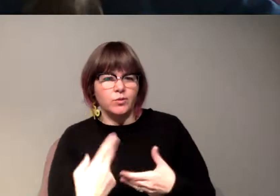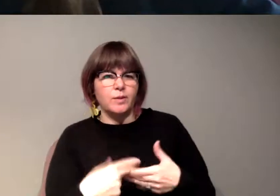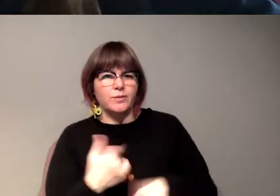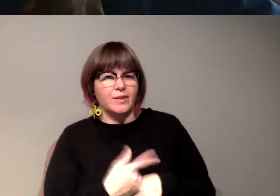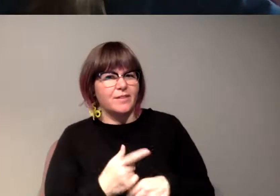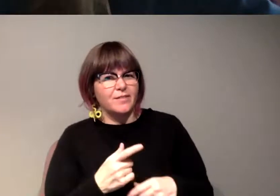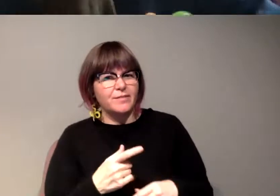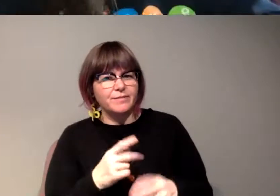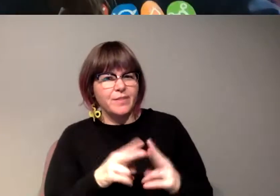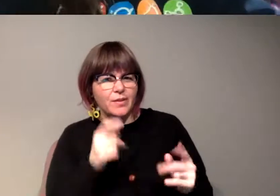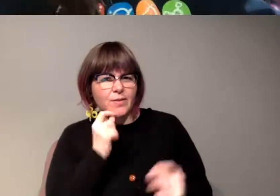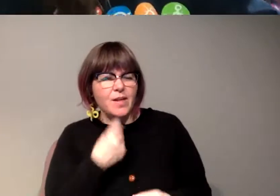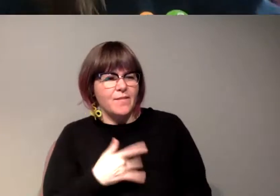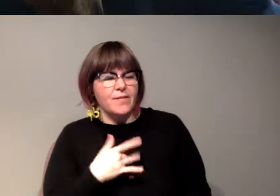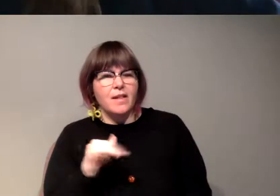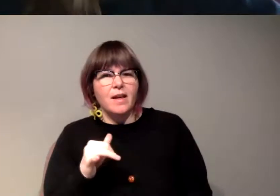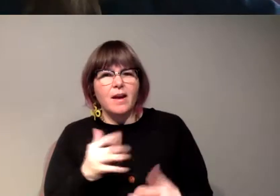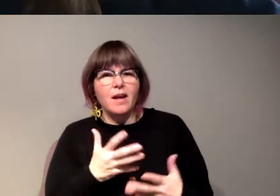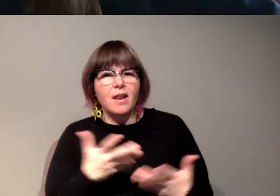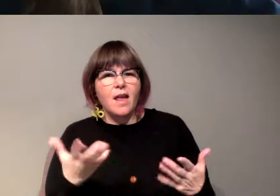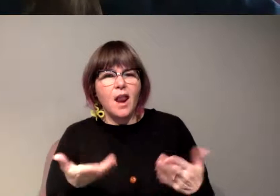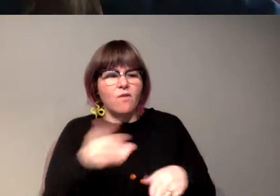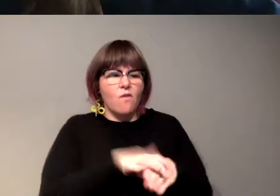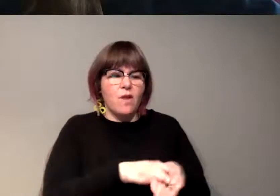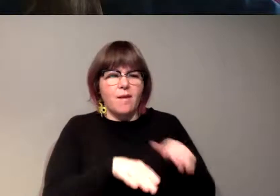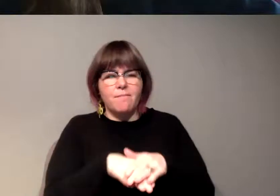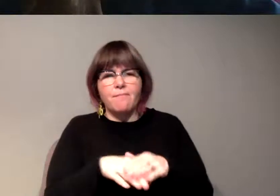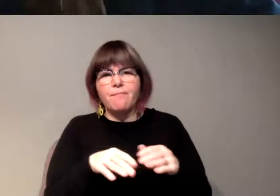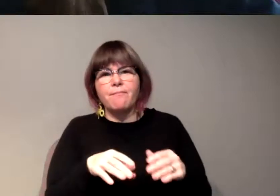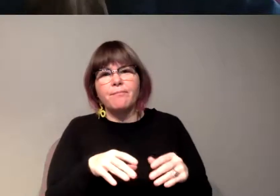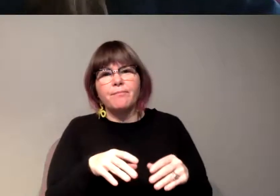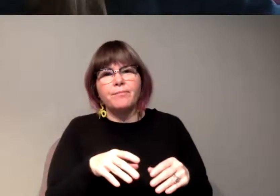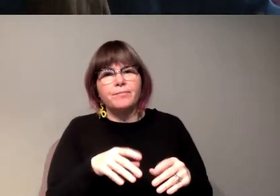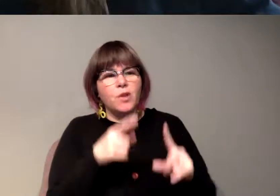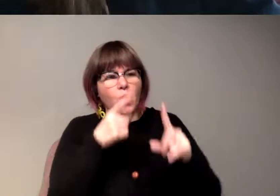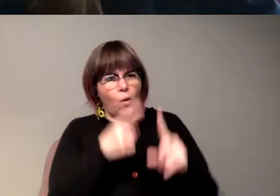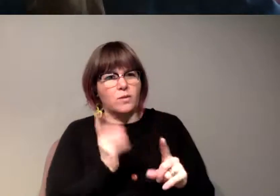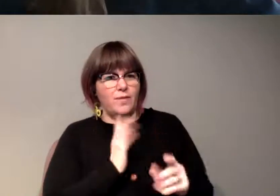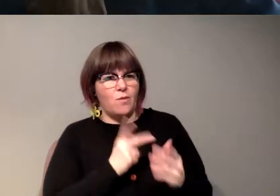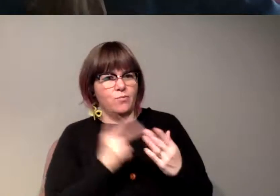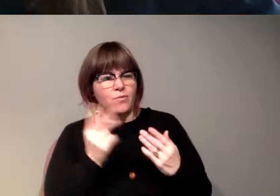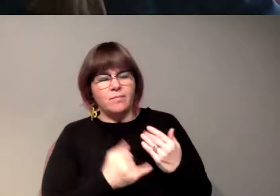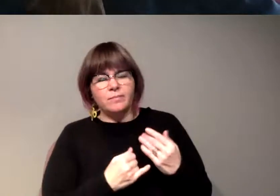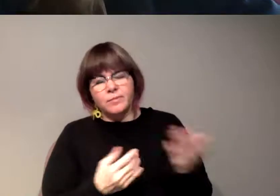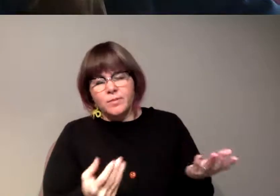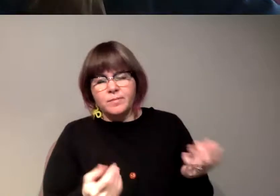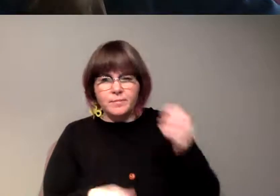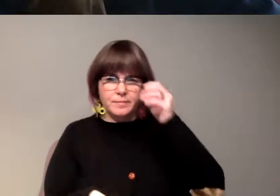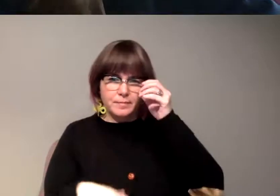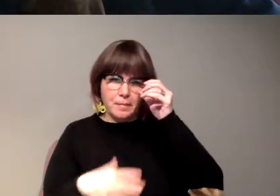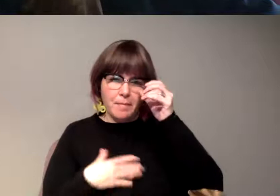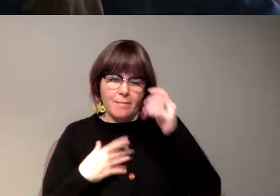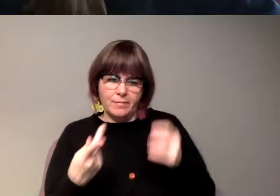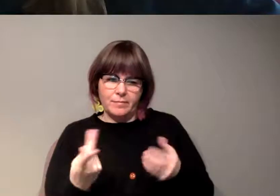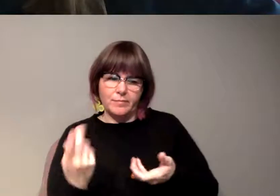been very, very cool. I feel like there's a lot of overlap in the goals of both of our programs, and so I'm really glad we were